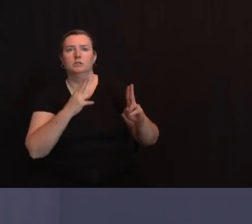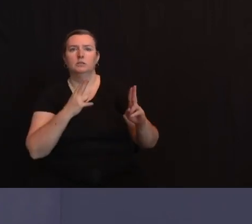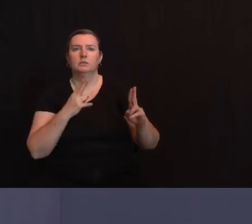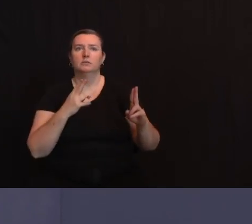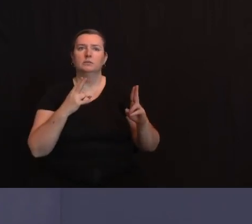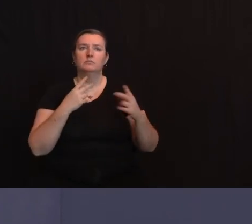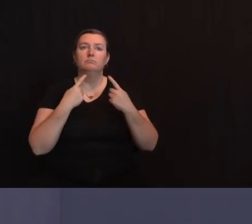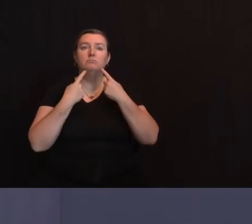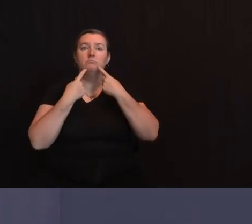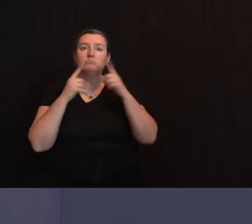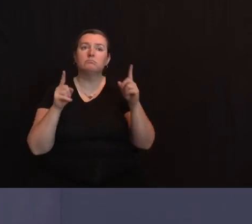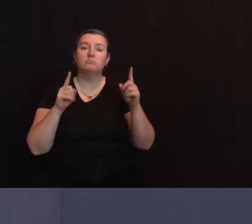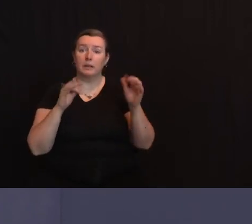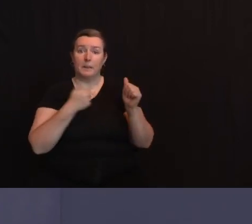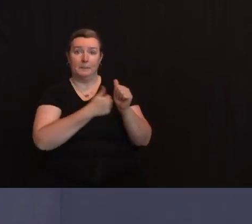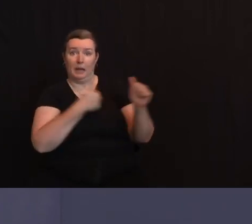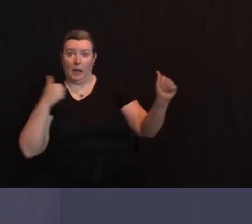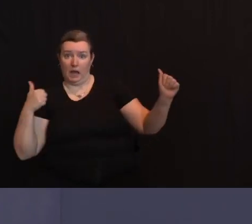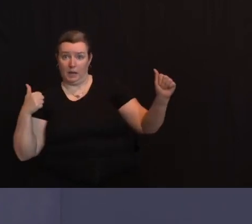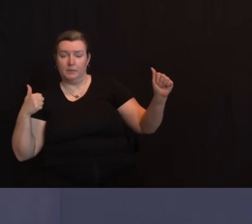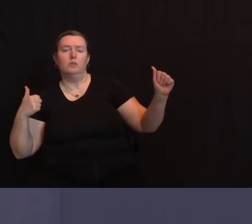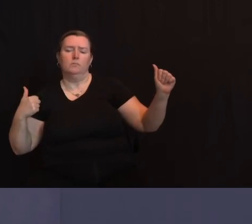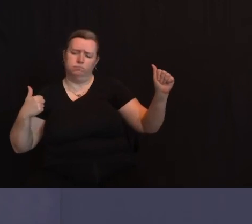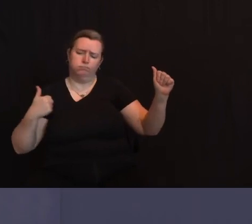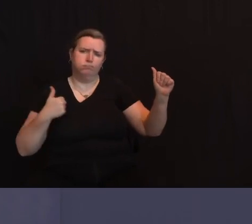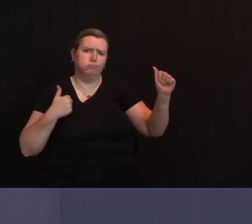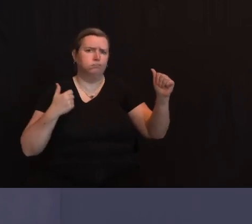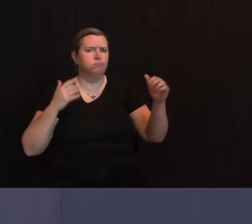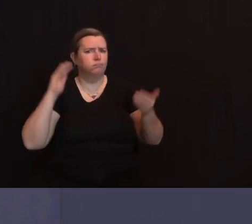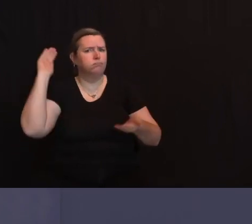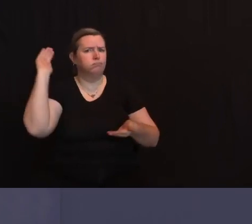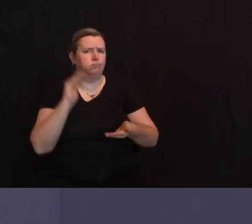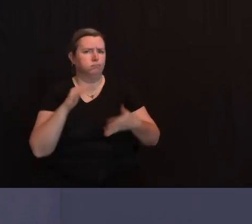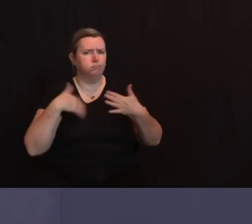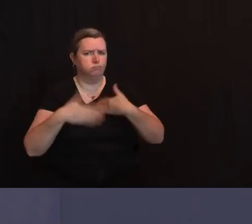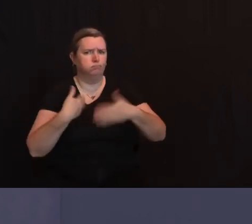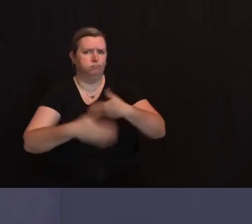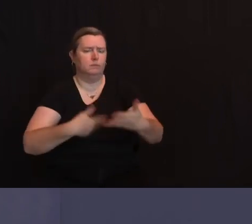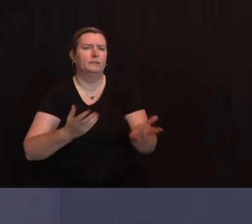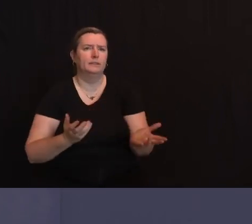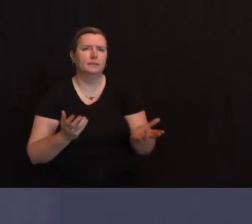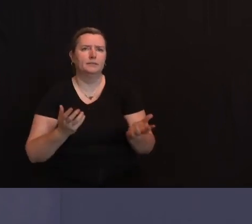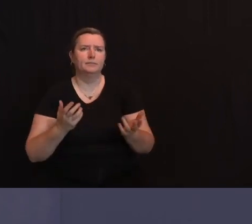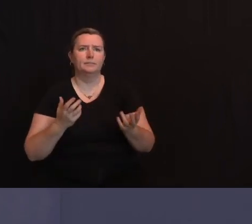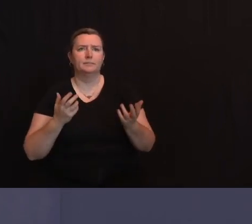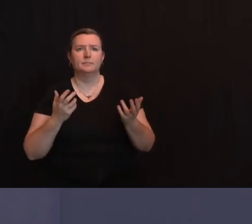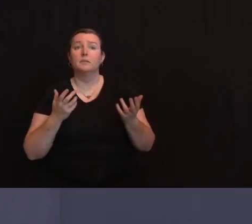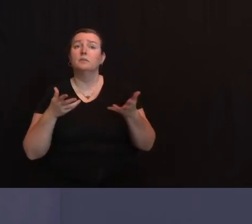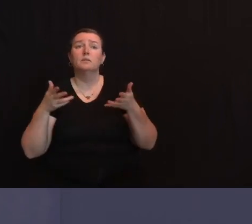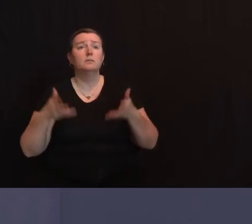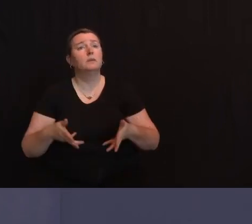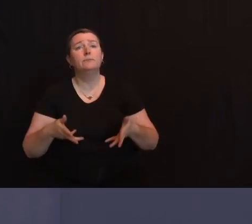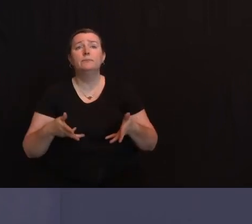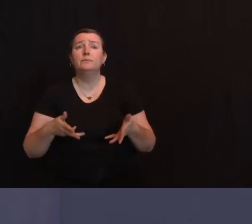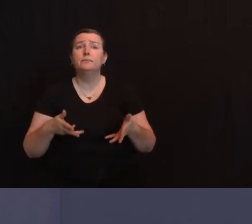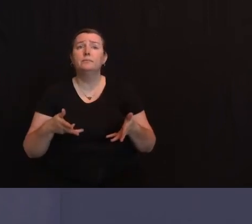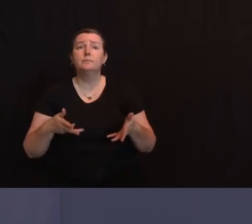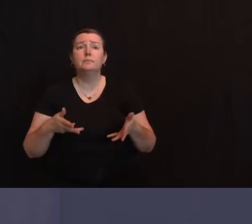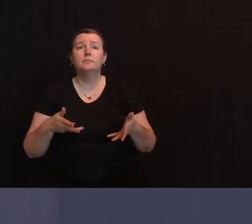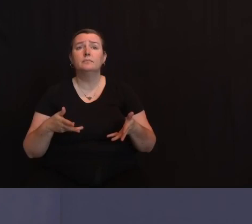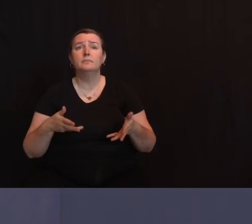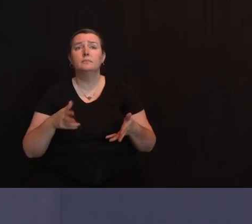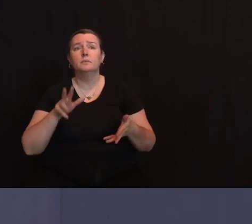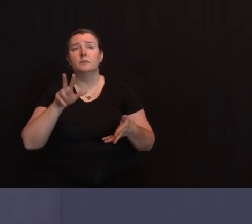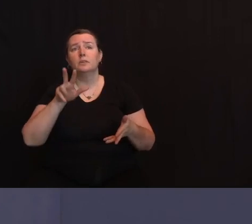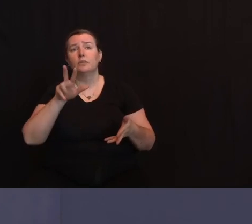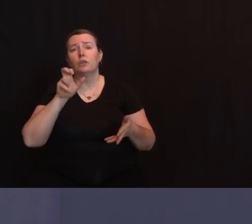the past 3 months, we have reduced the backlog to 325 nursing home complaints